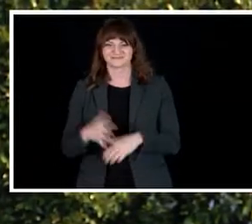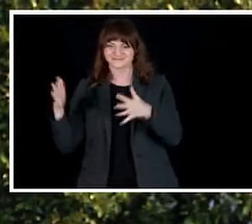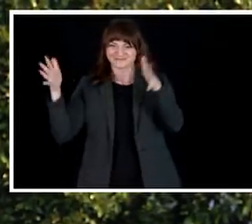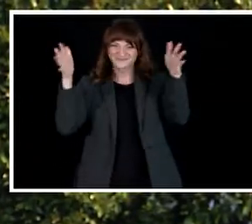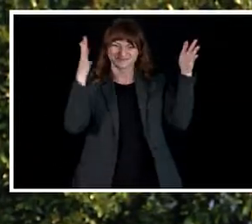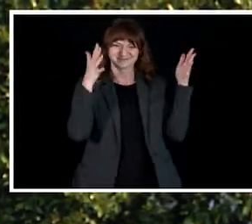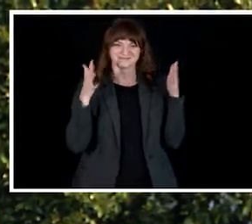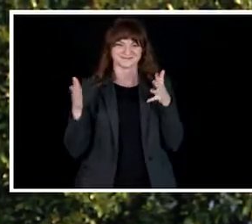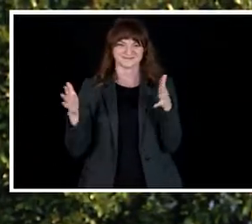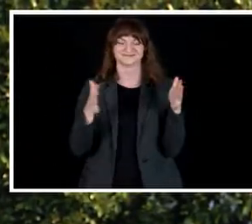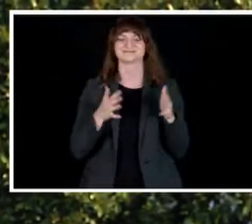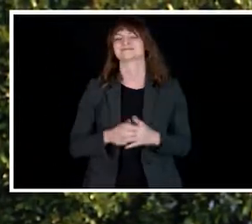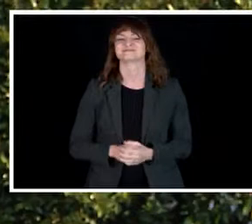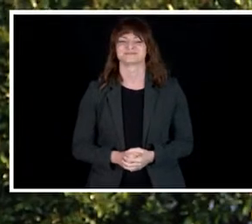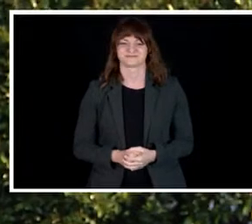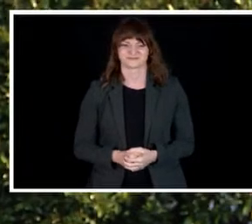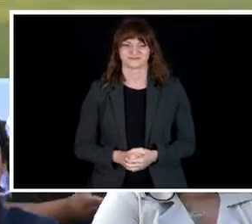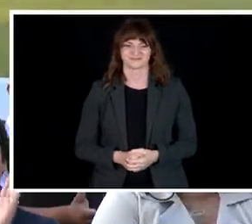Applause.